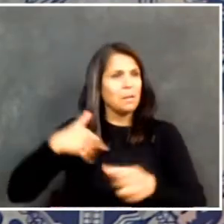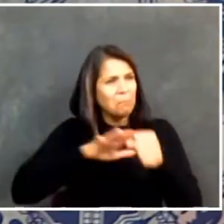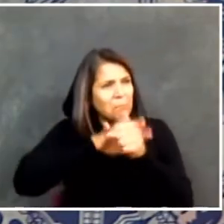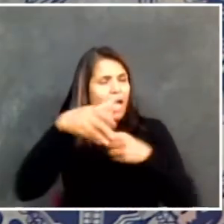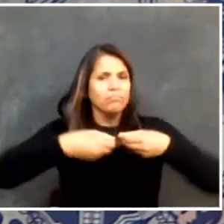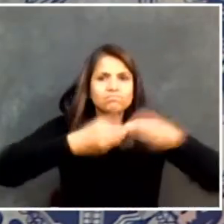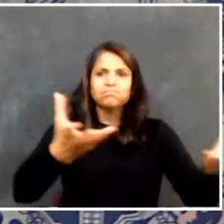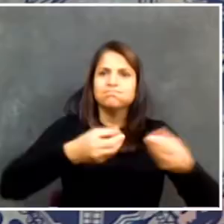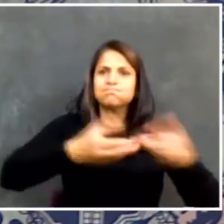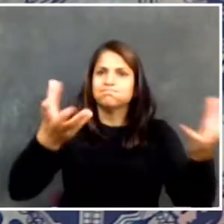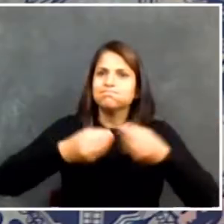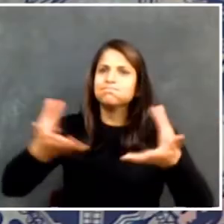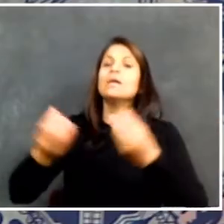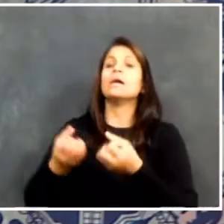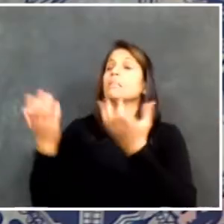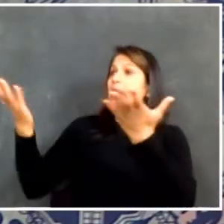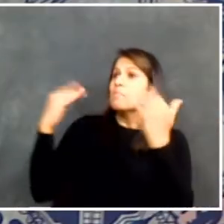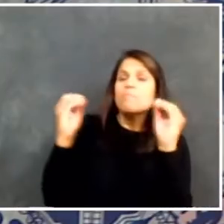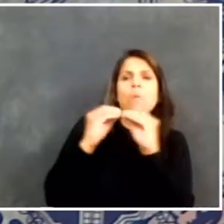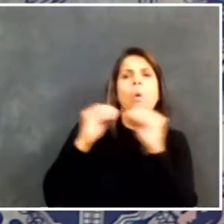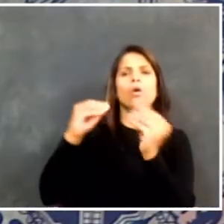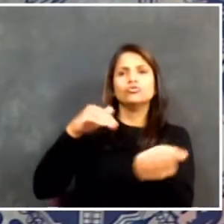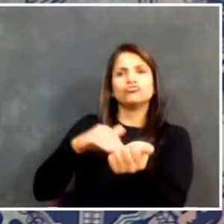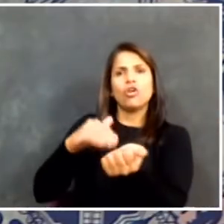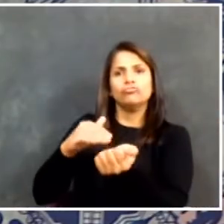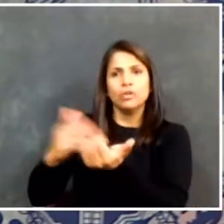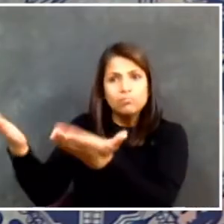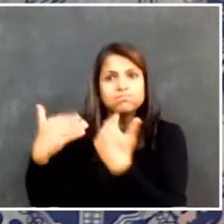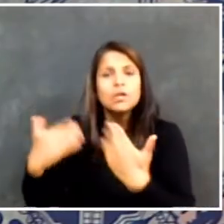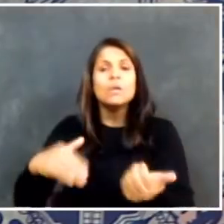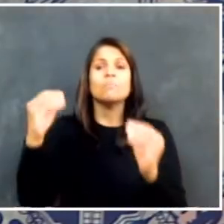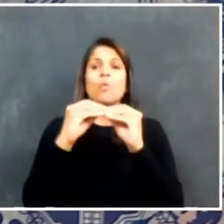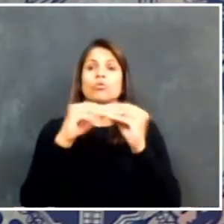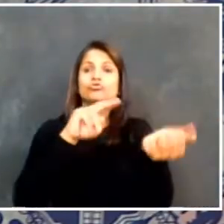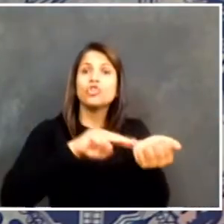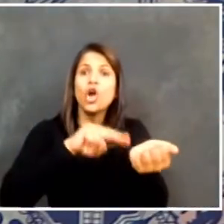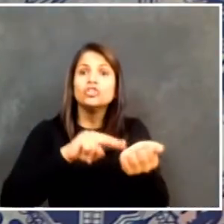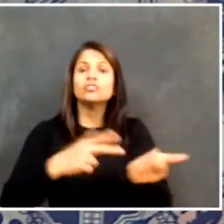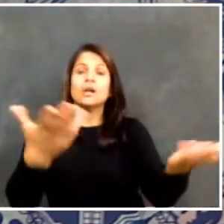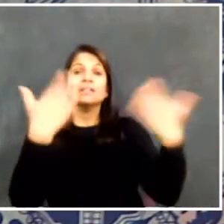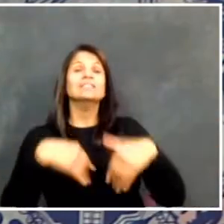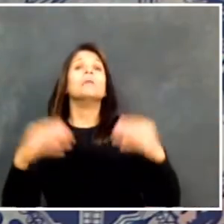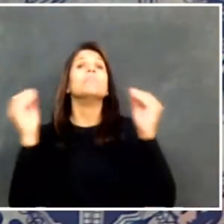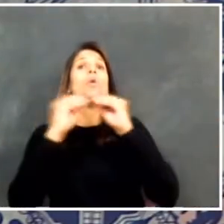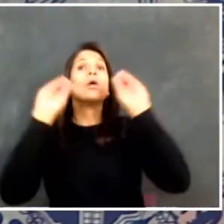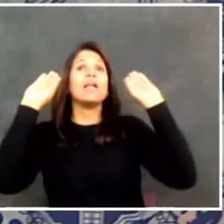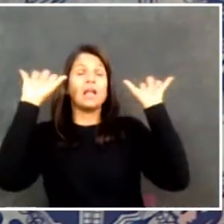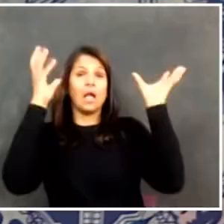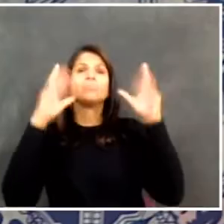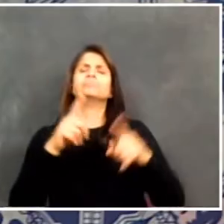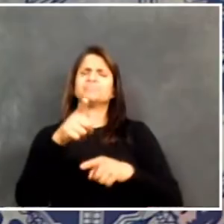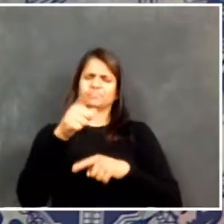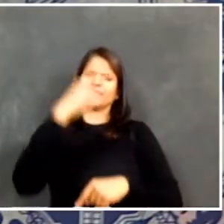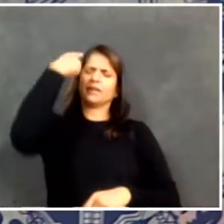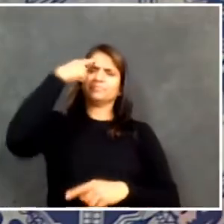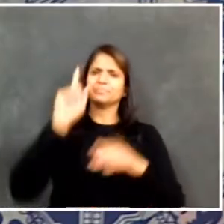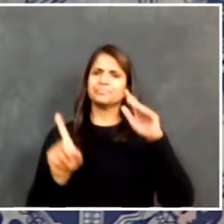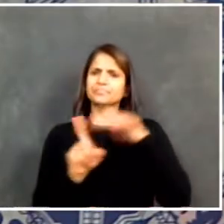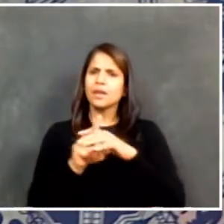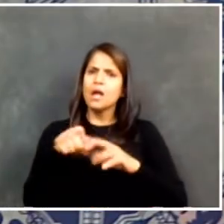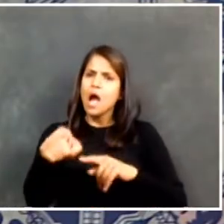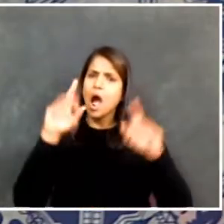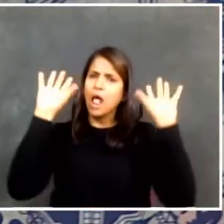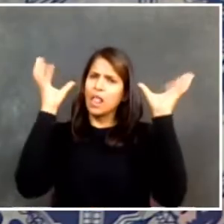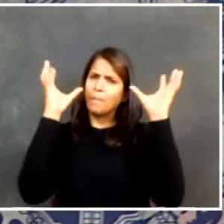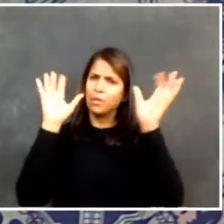gone through such a tough time these last few weeks, and they had to prioritize in really